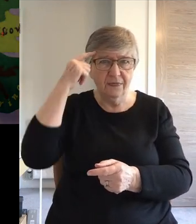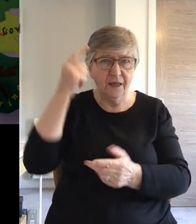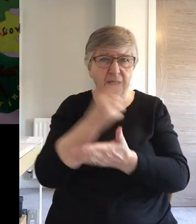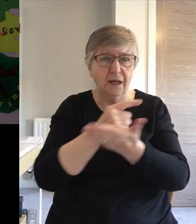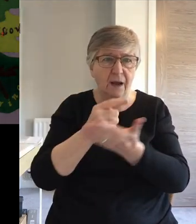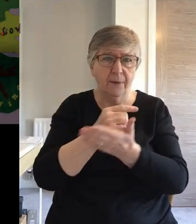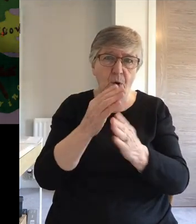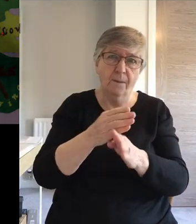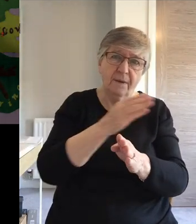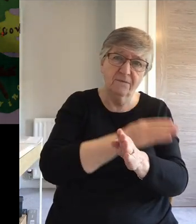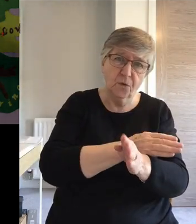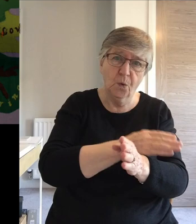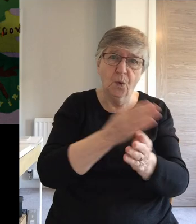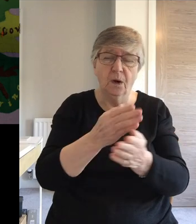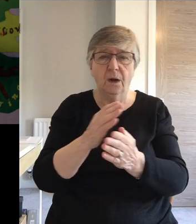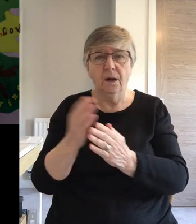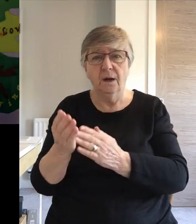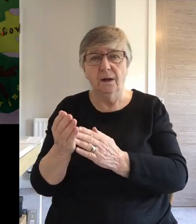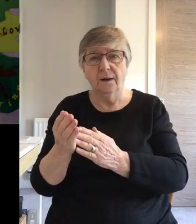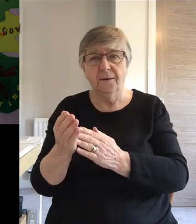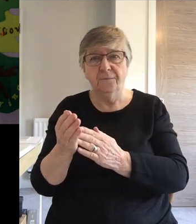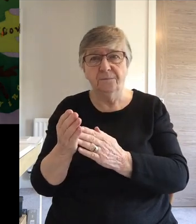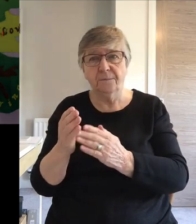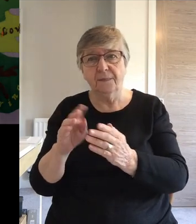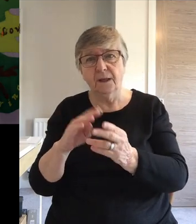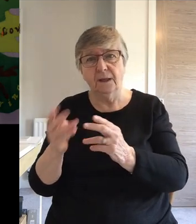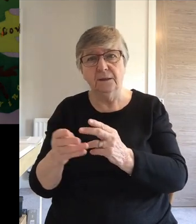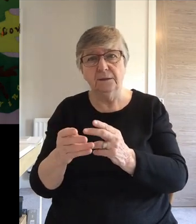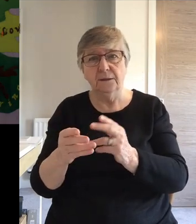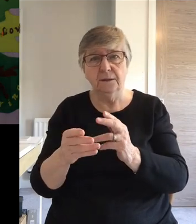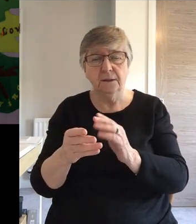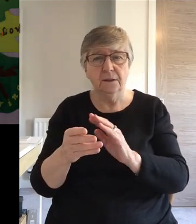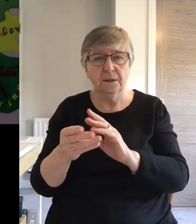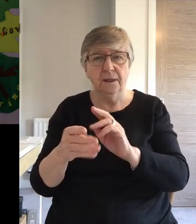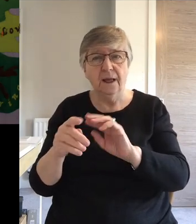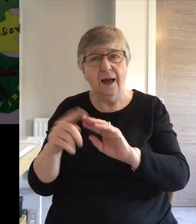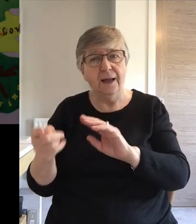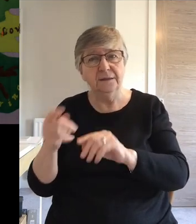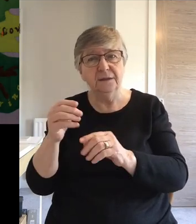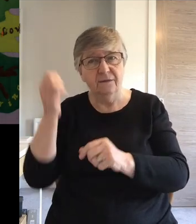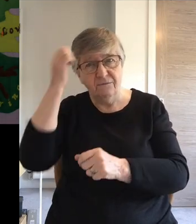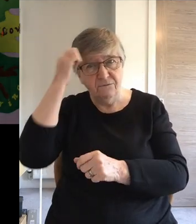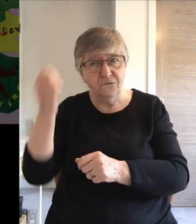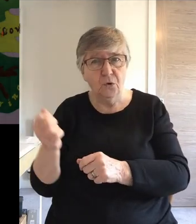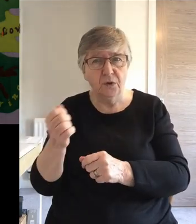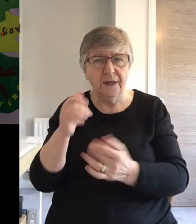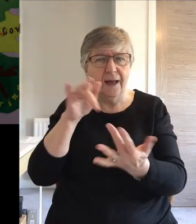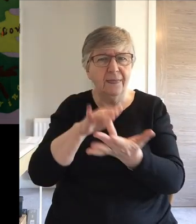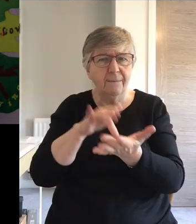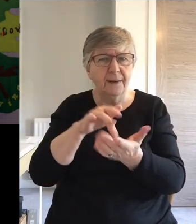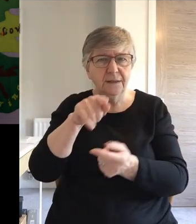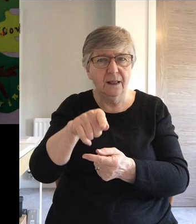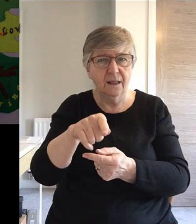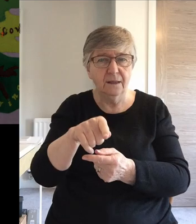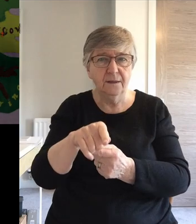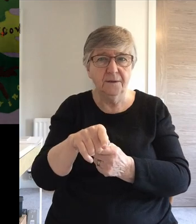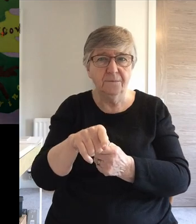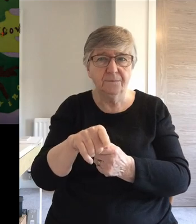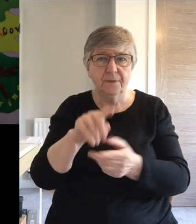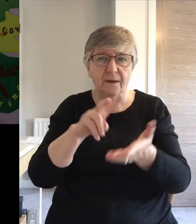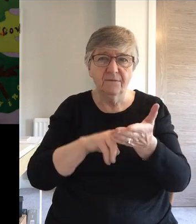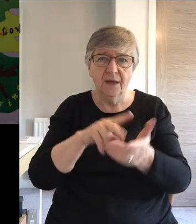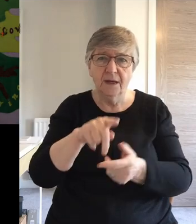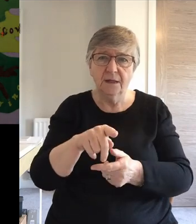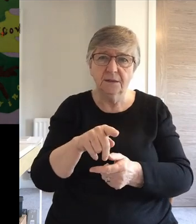to the before, back to Ms. Wisdom, relates to the last section, Ms. Folly. And right in that middle section, right